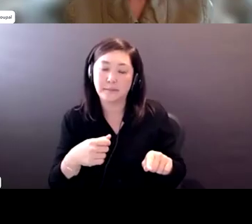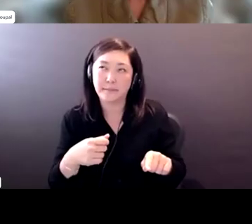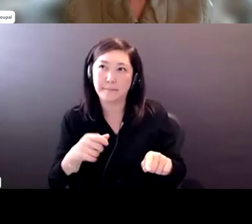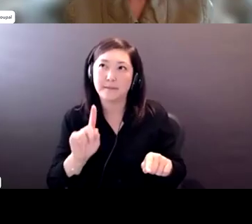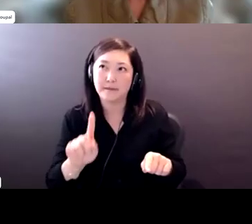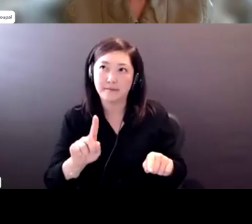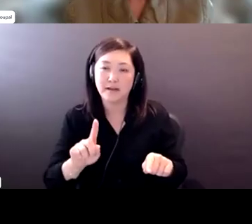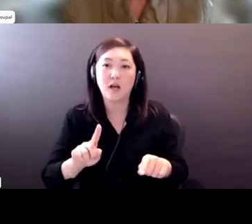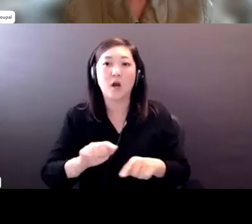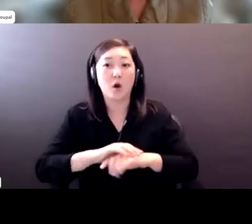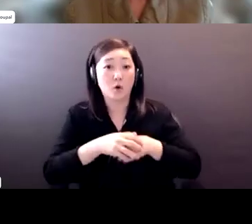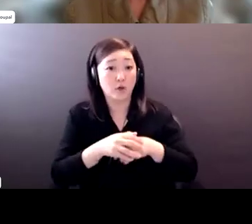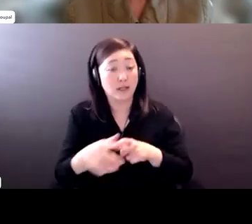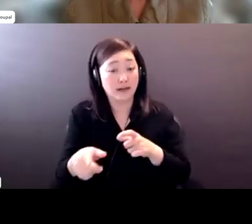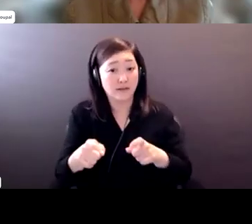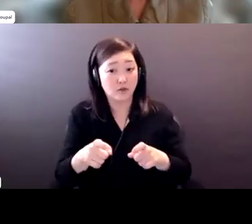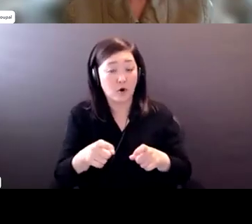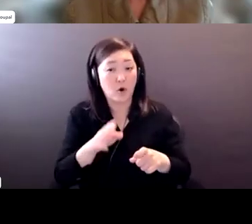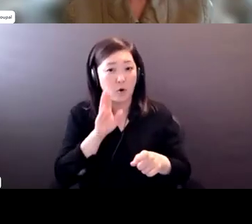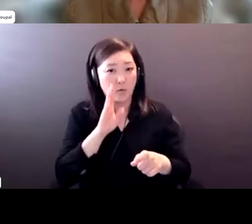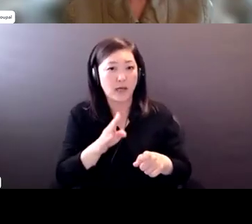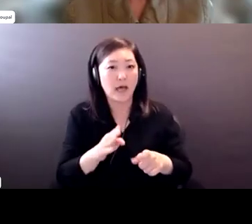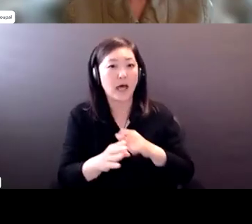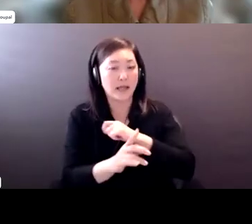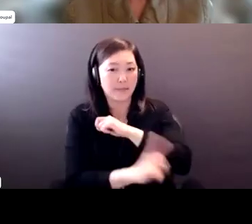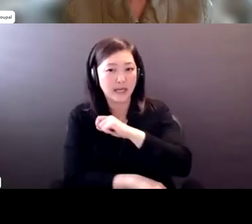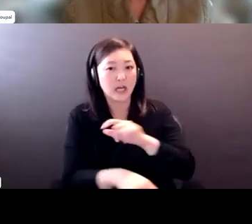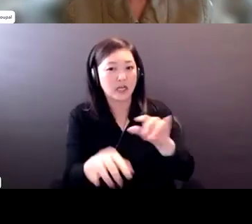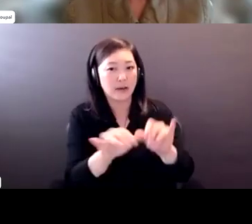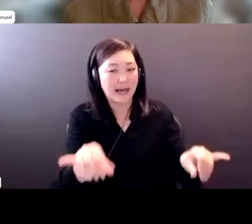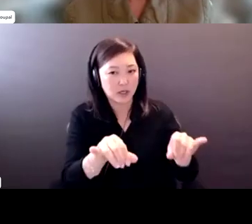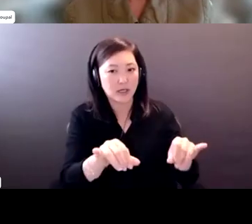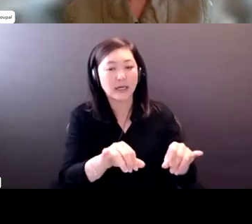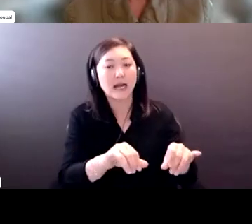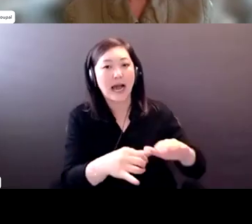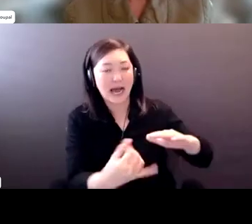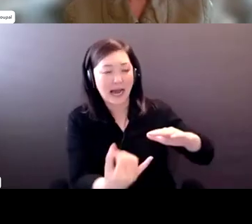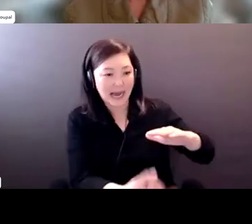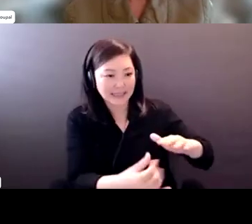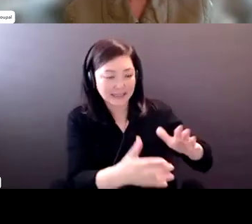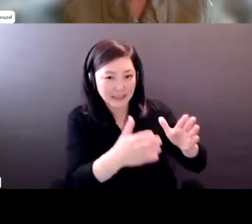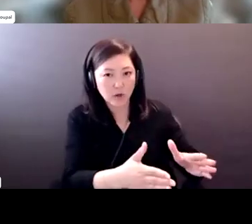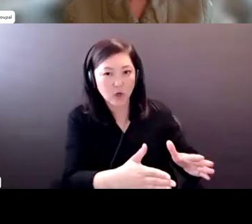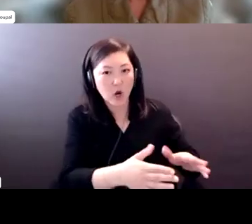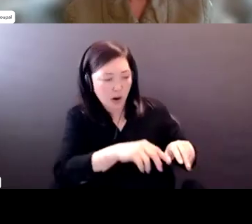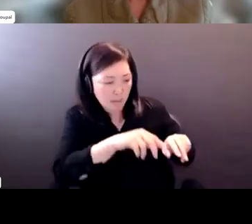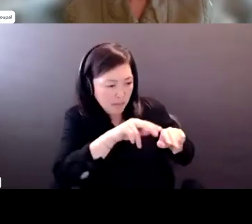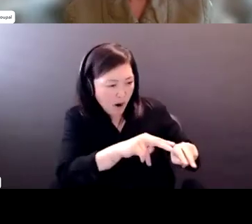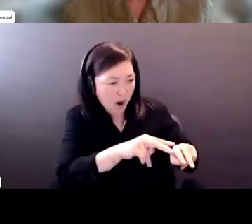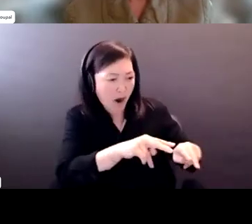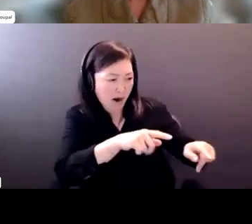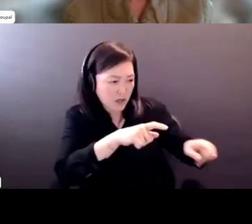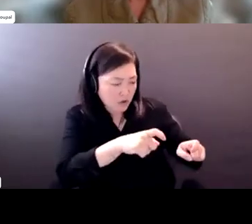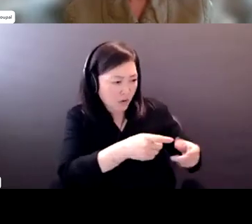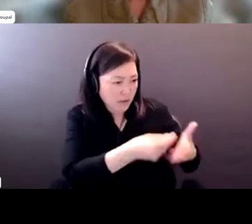control offense punishes a pattern, isolating someone, monitoring them, controlling their money. So none of